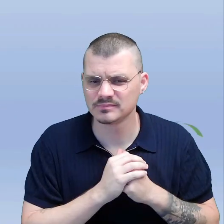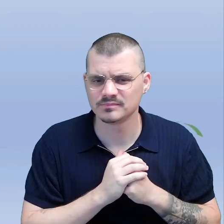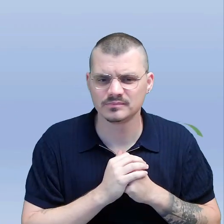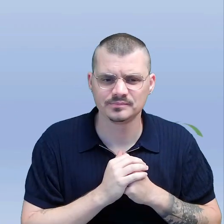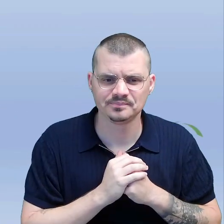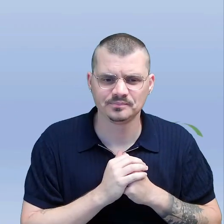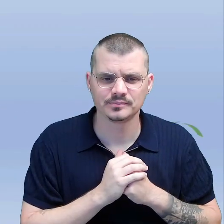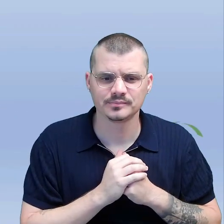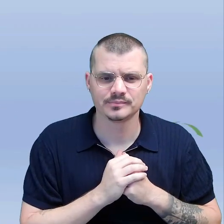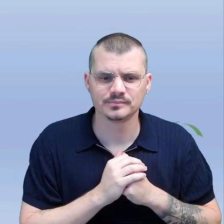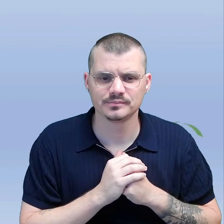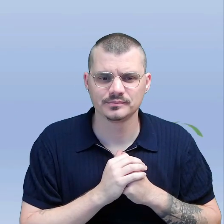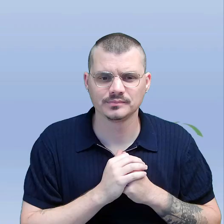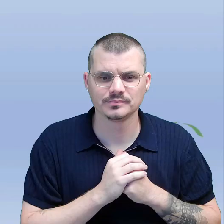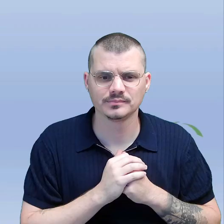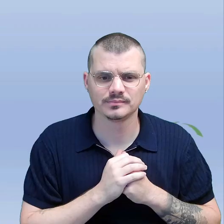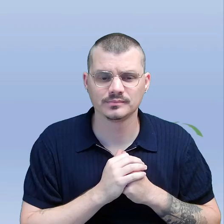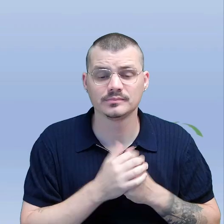entities?